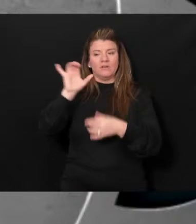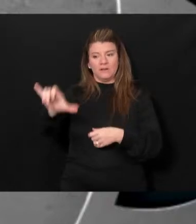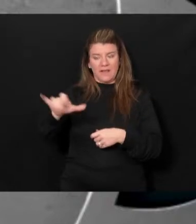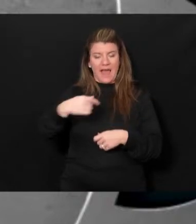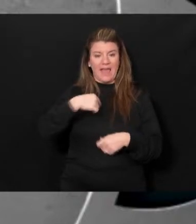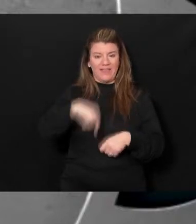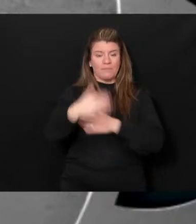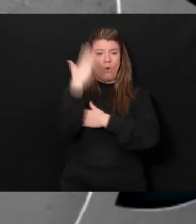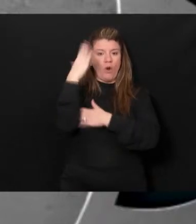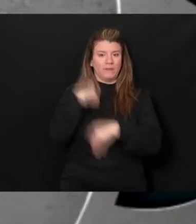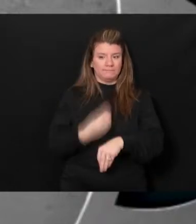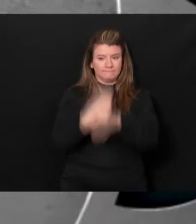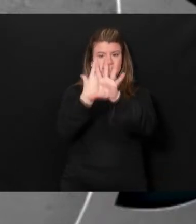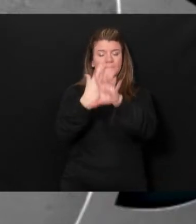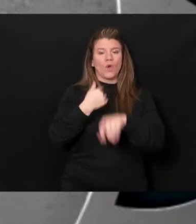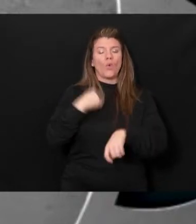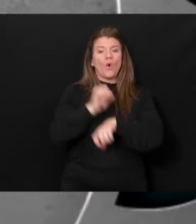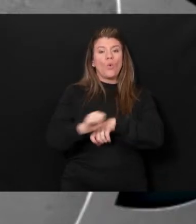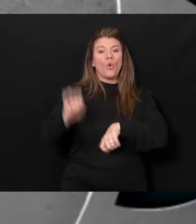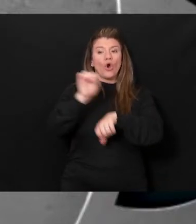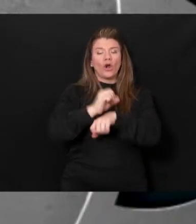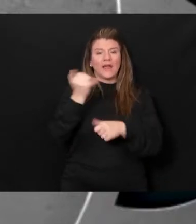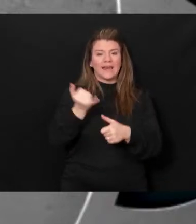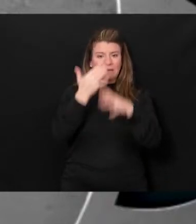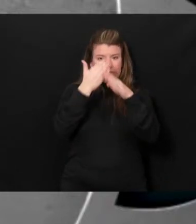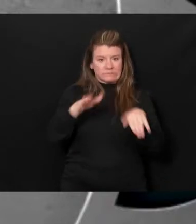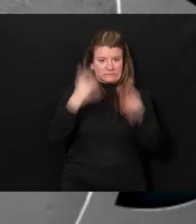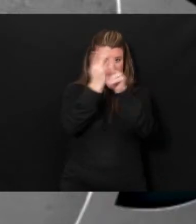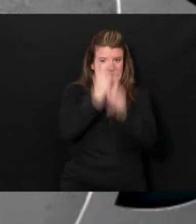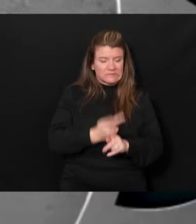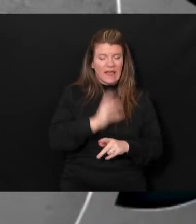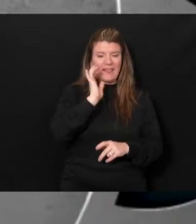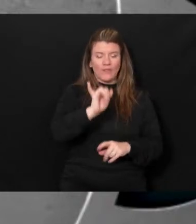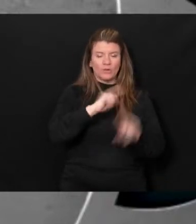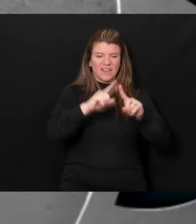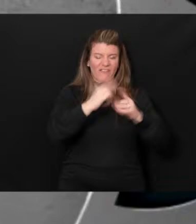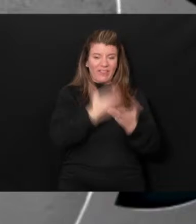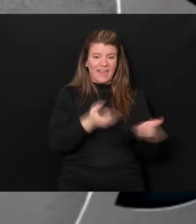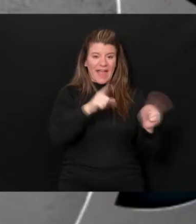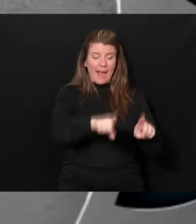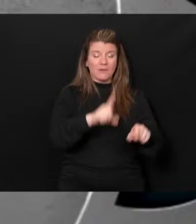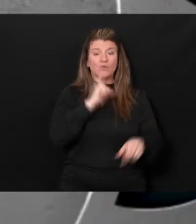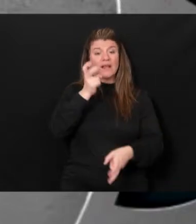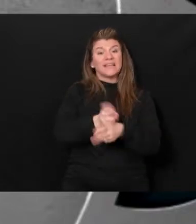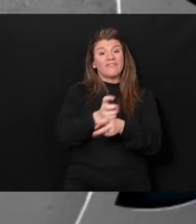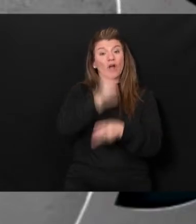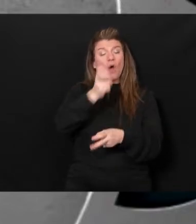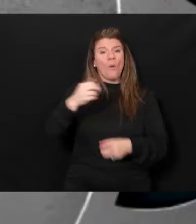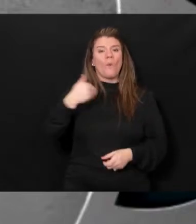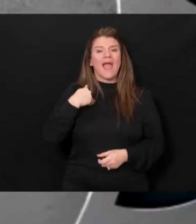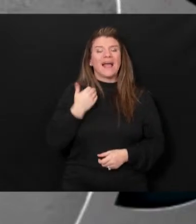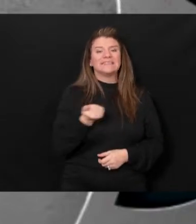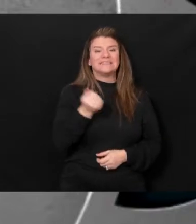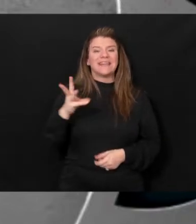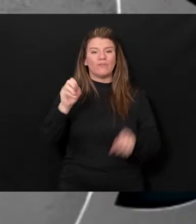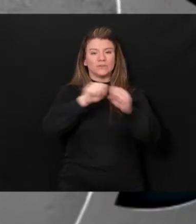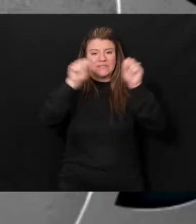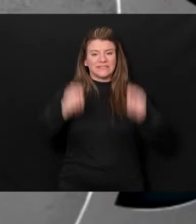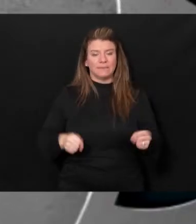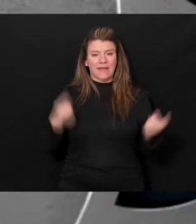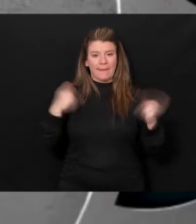this morning. So we're working out those logistics, as the governor mentioned. It's difficult when we have several systems in